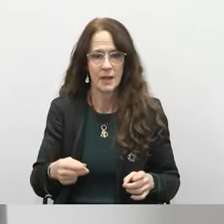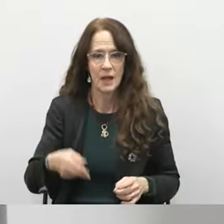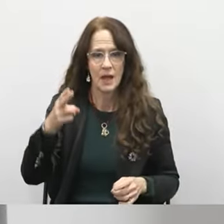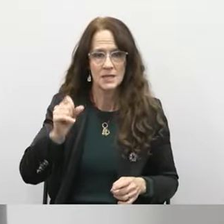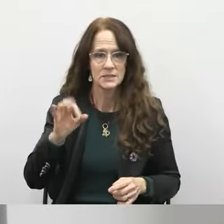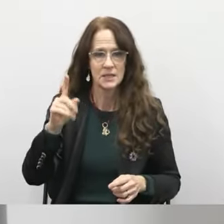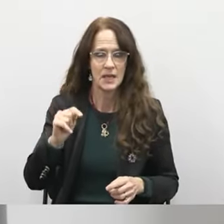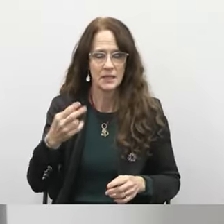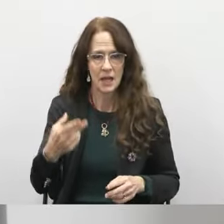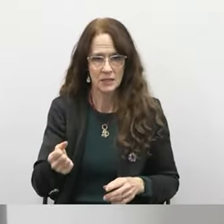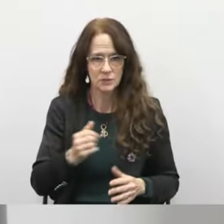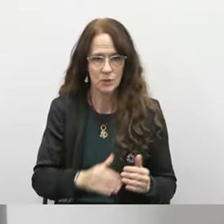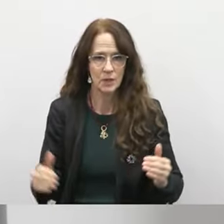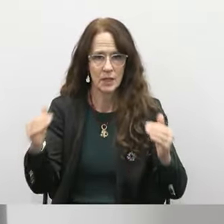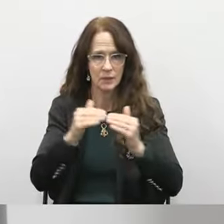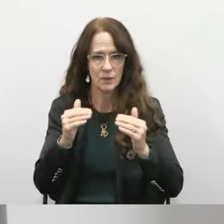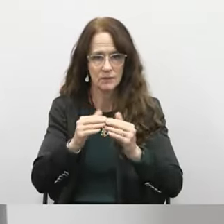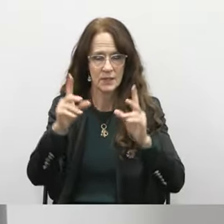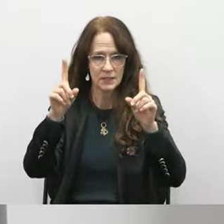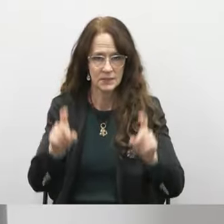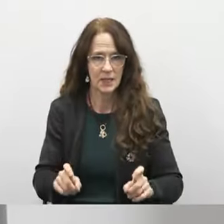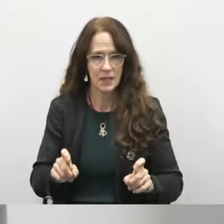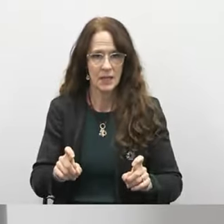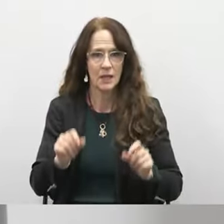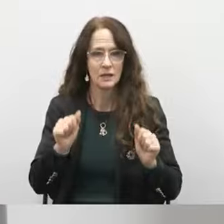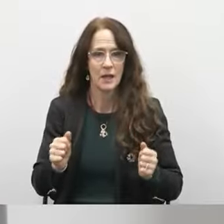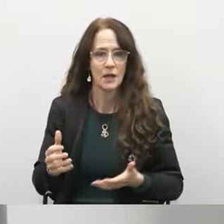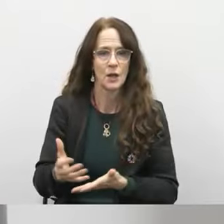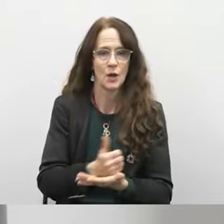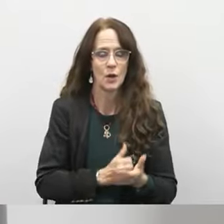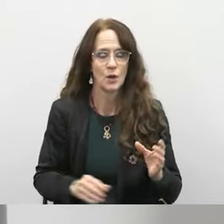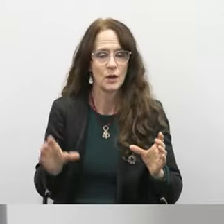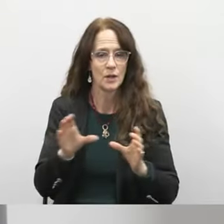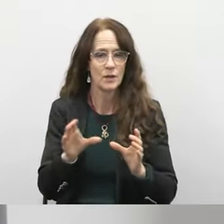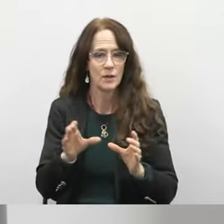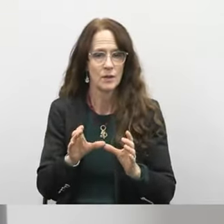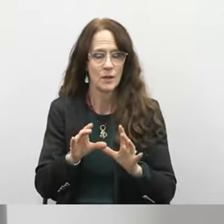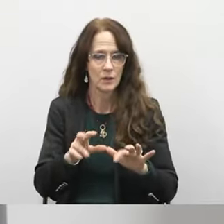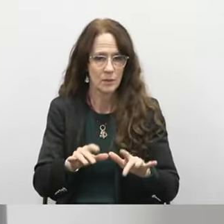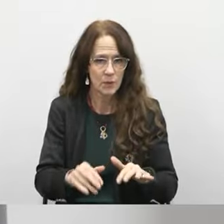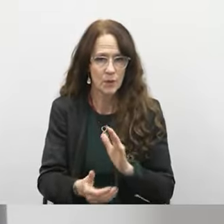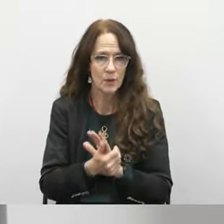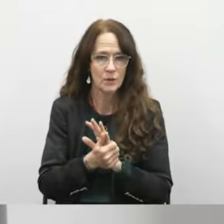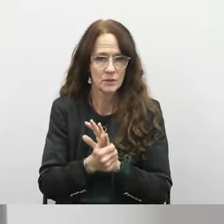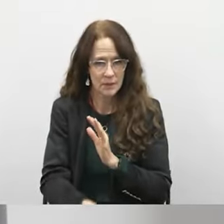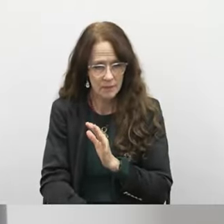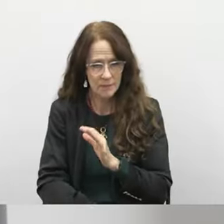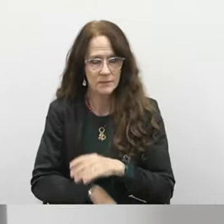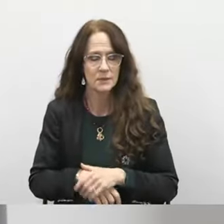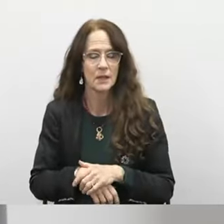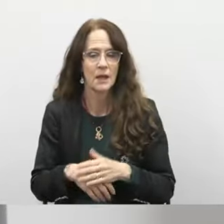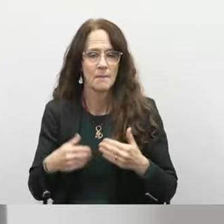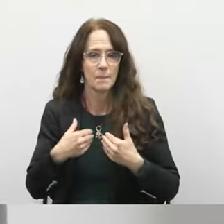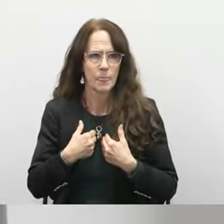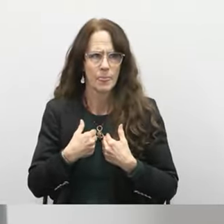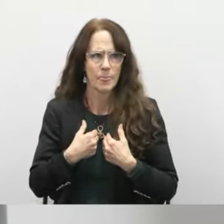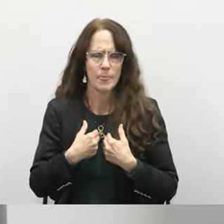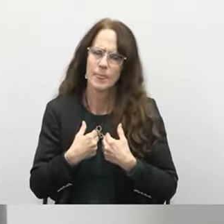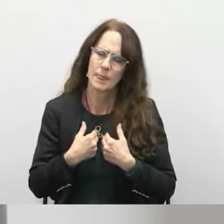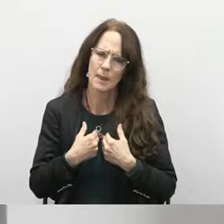school equivalency test, you can earn a certificate in computer skills. They have, I think it's